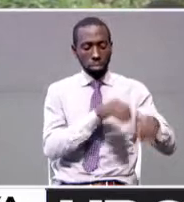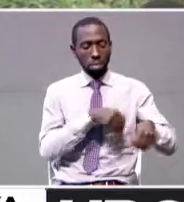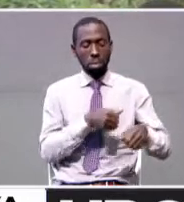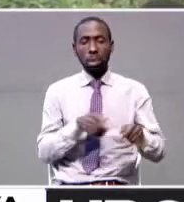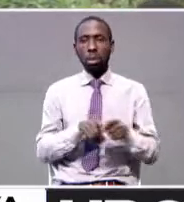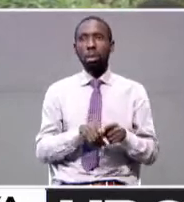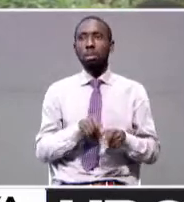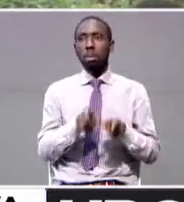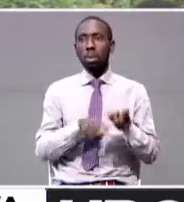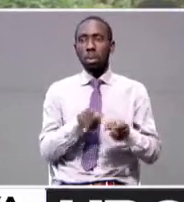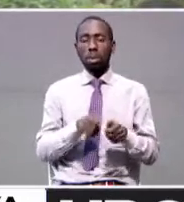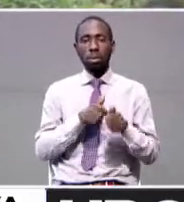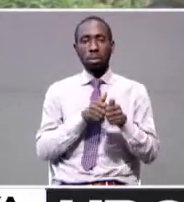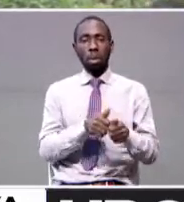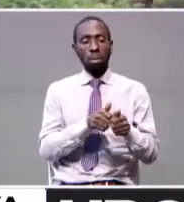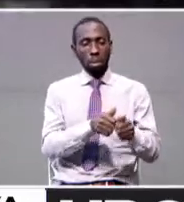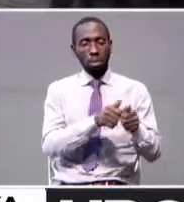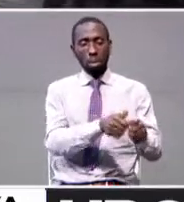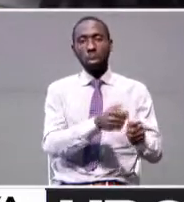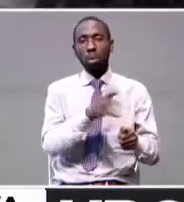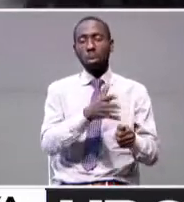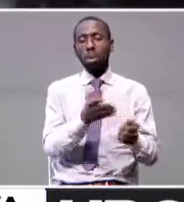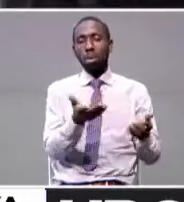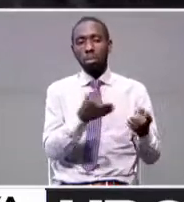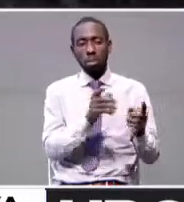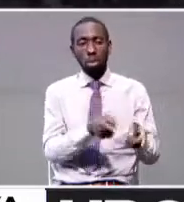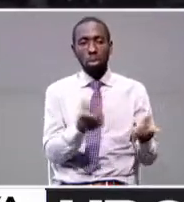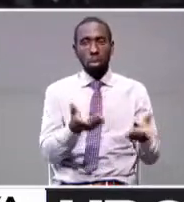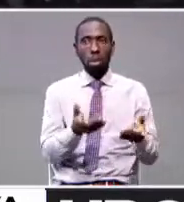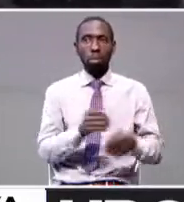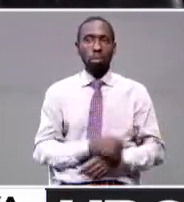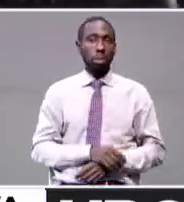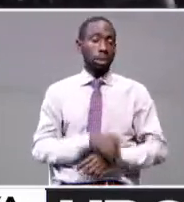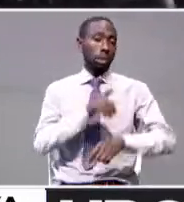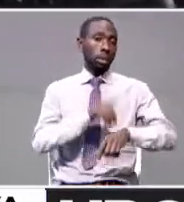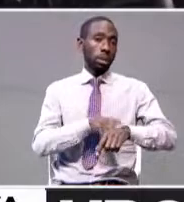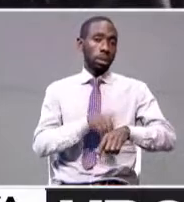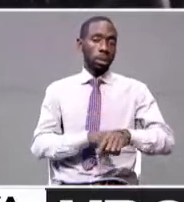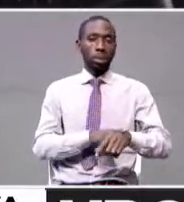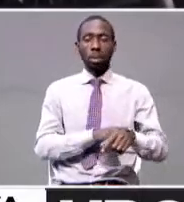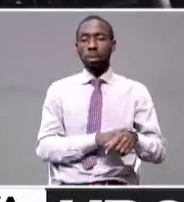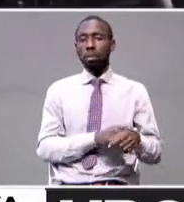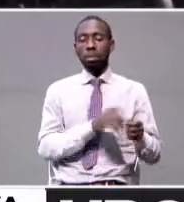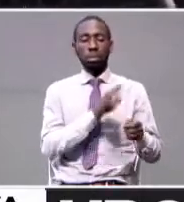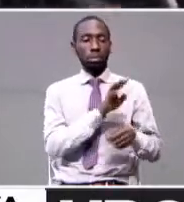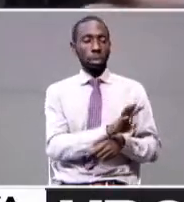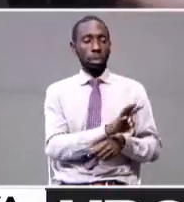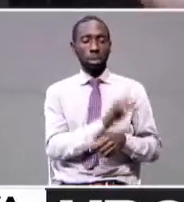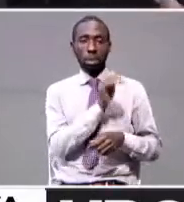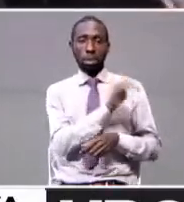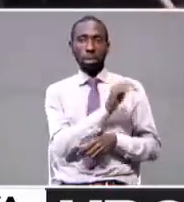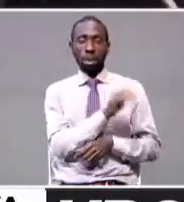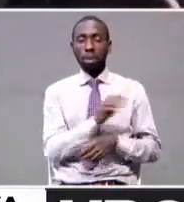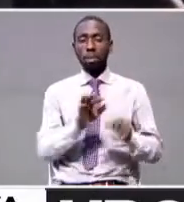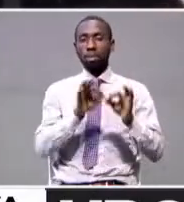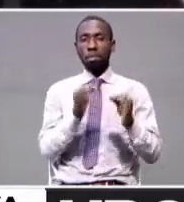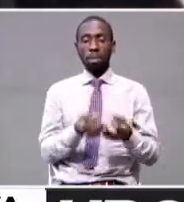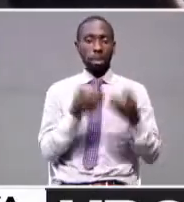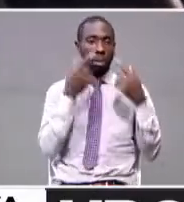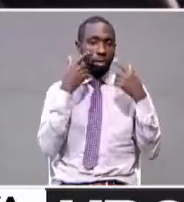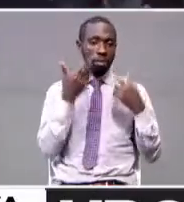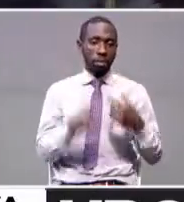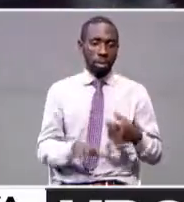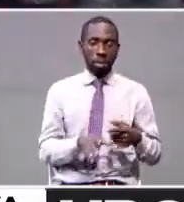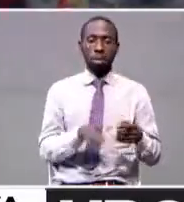amazi je gagenze kusanga bayinzo jifuna wezibedde sawa 10 ezakawungezi nga family ezisobodde okuzuula abagalwa